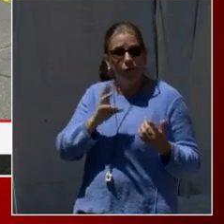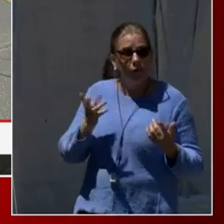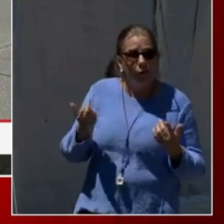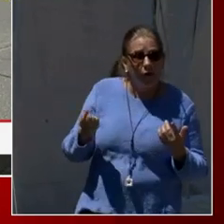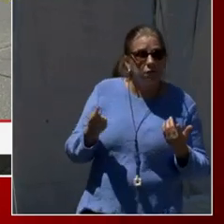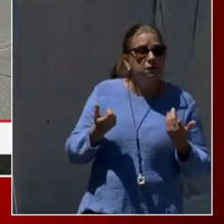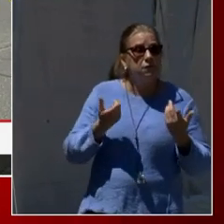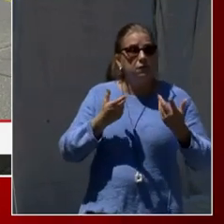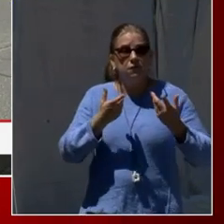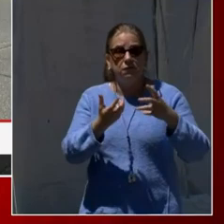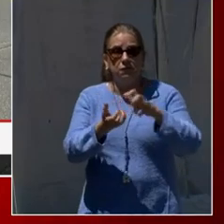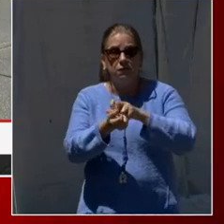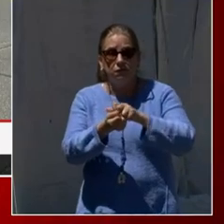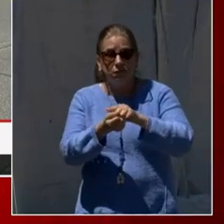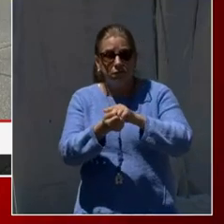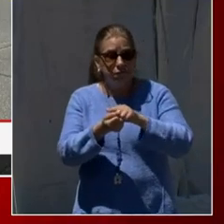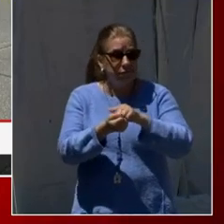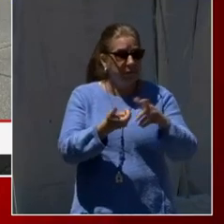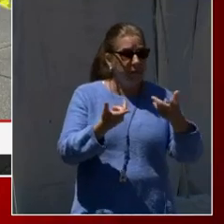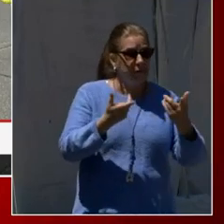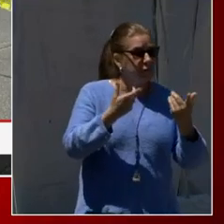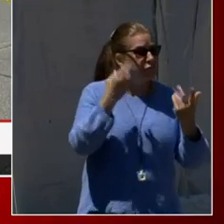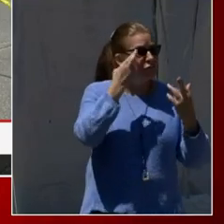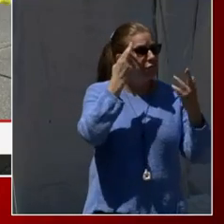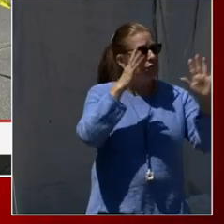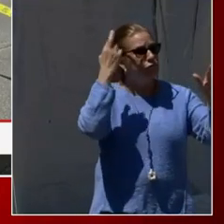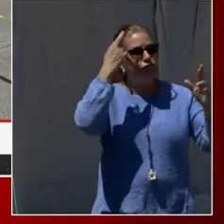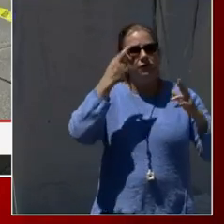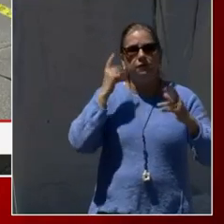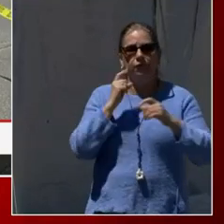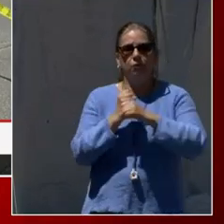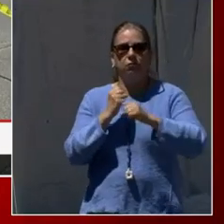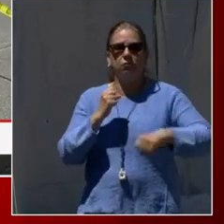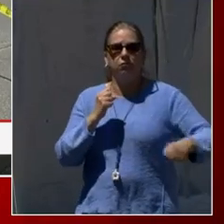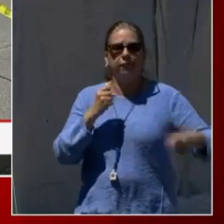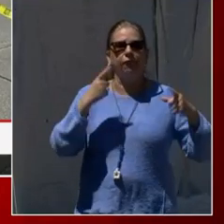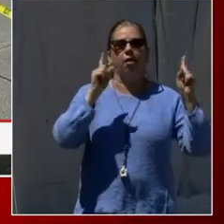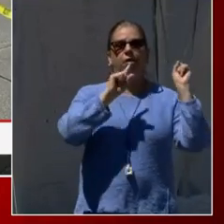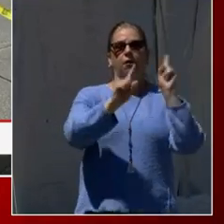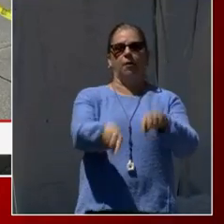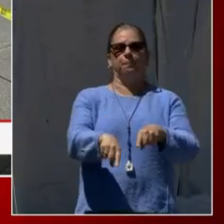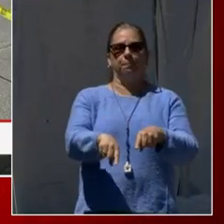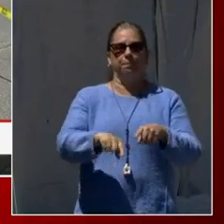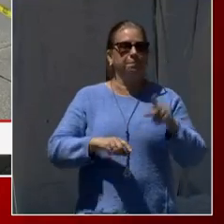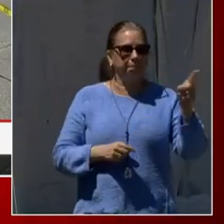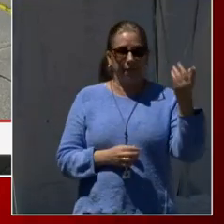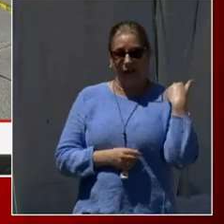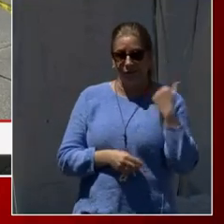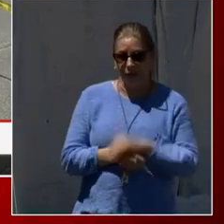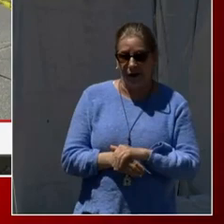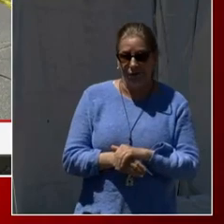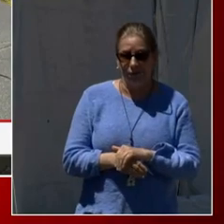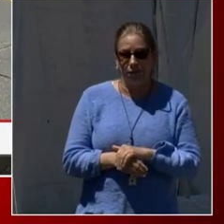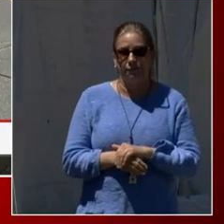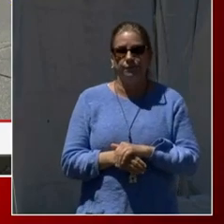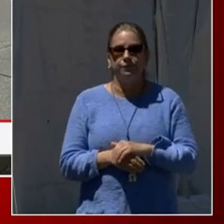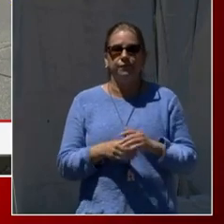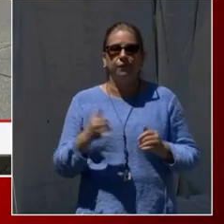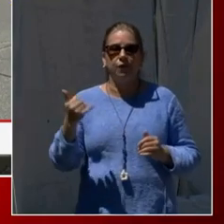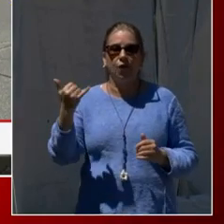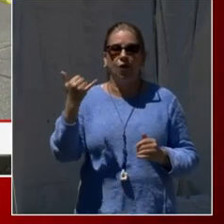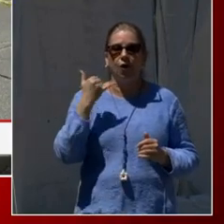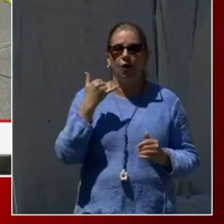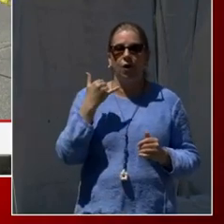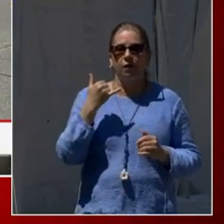have you? So the way we worked our responses last night is calls went to the Joint Operations Center. And once they identified